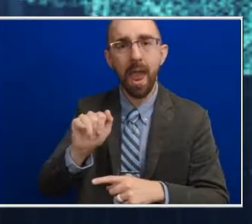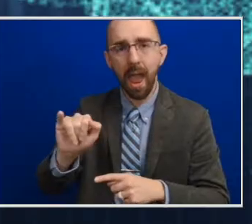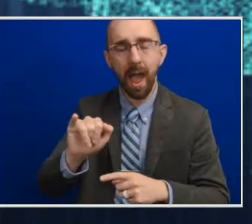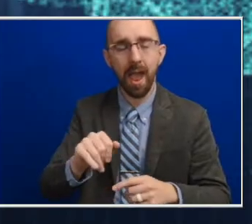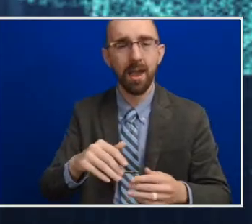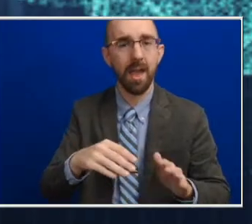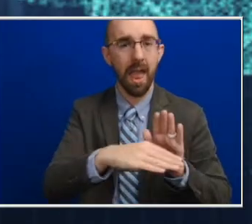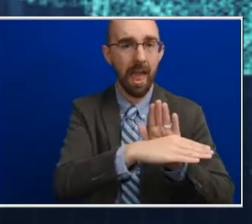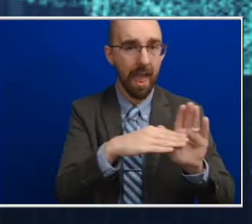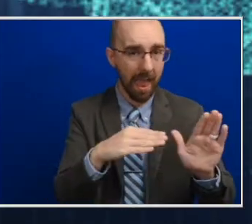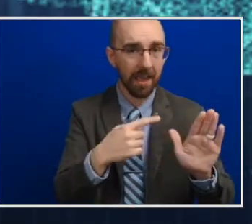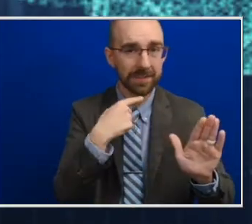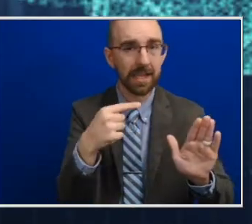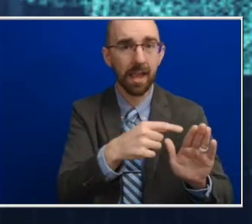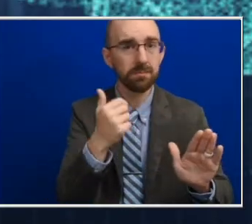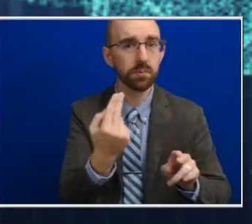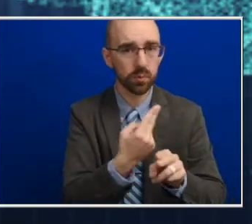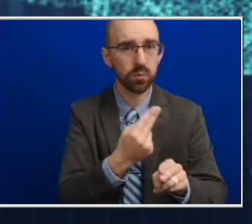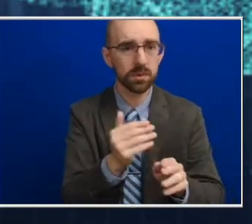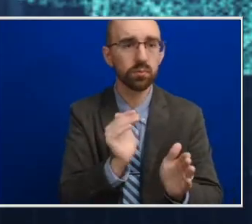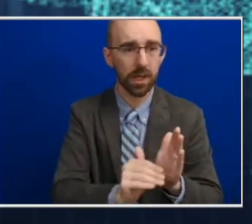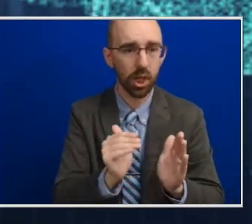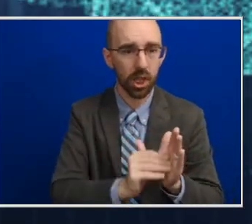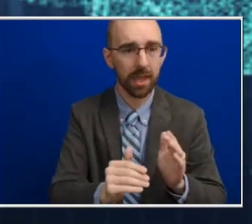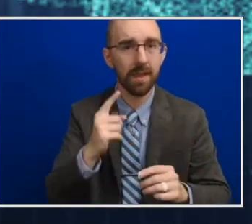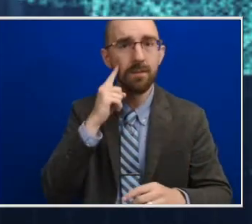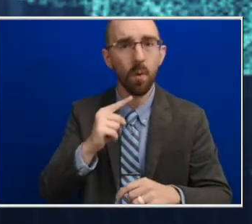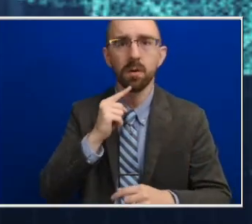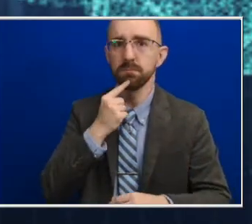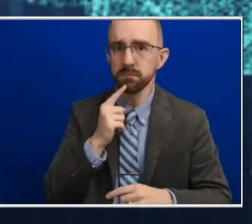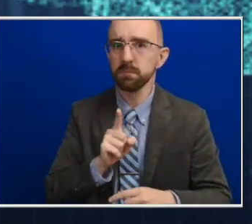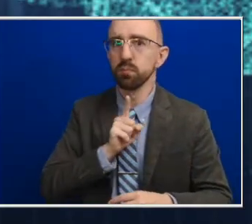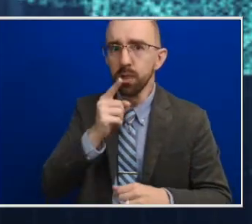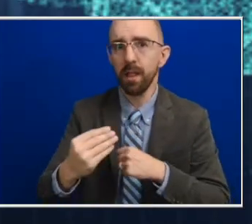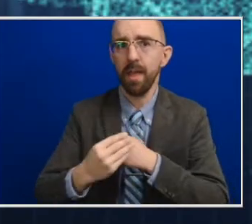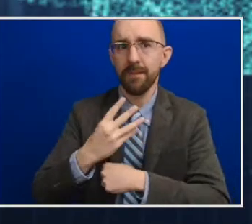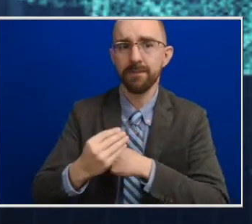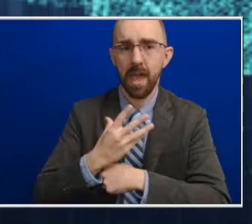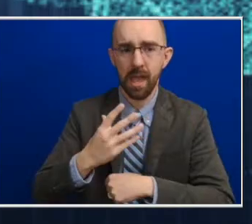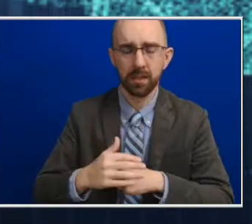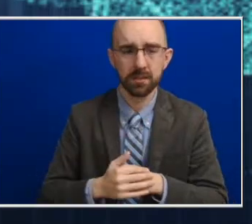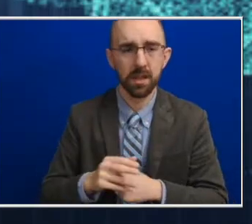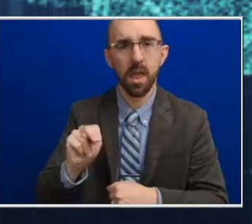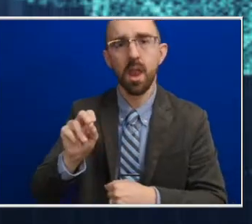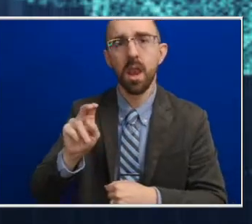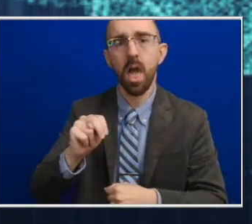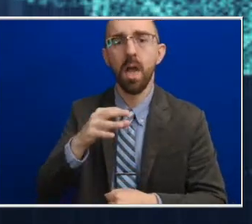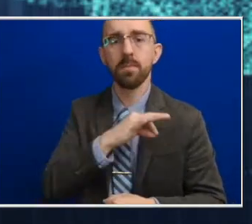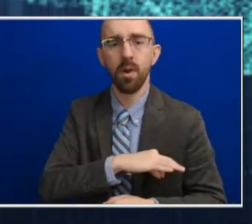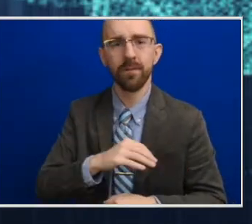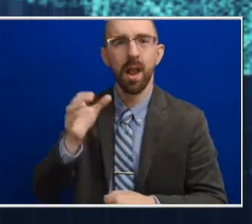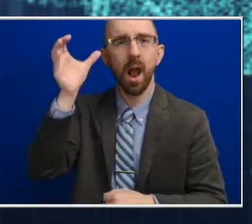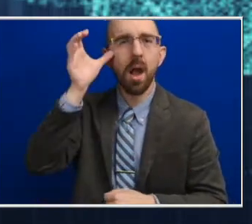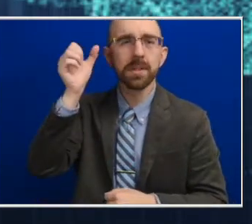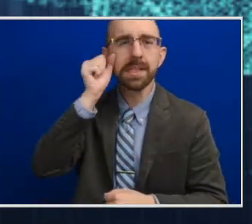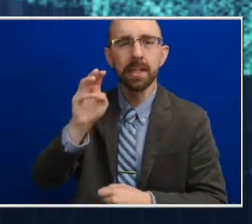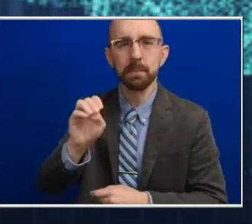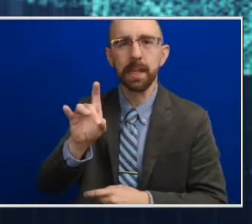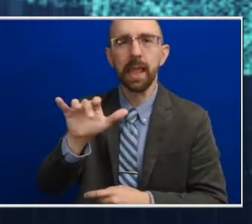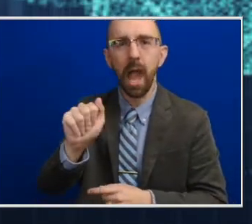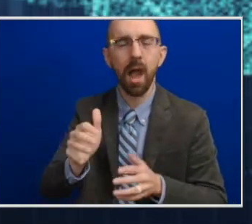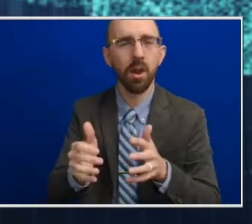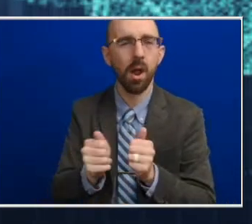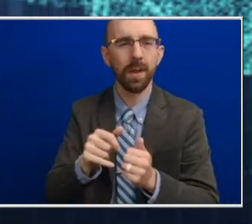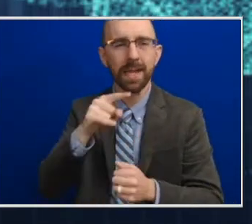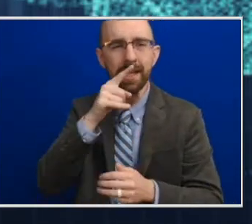use it regularly and for serious advice. The nonprofit organization Common Sense Media talked to kids between the ages